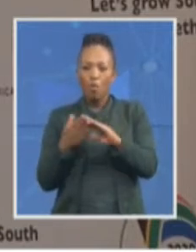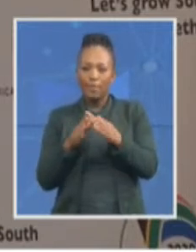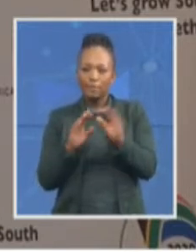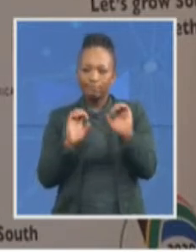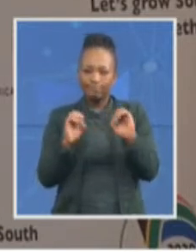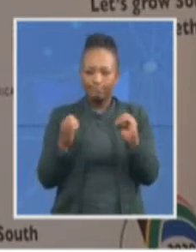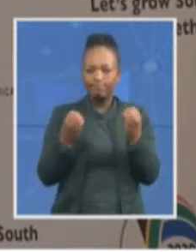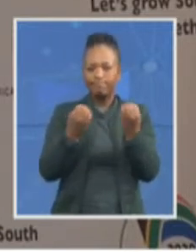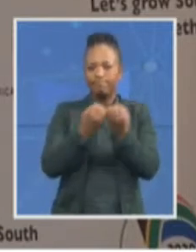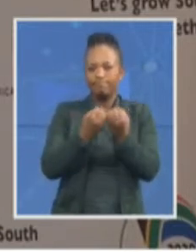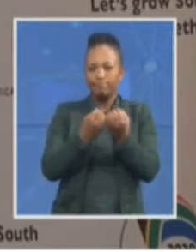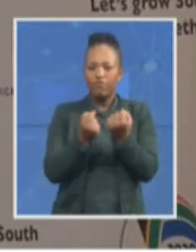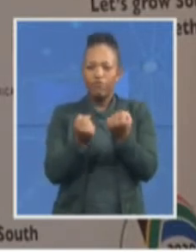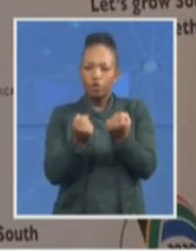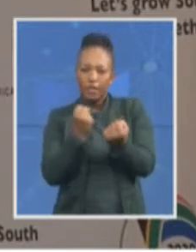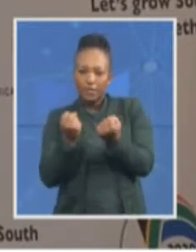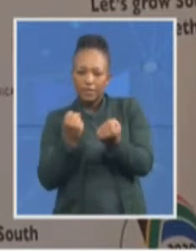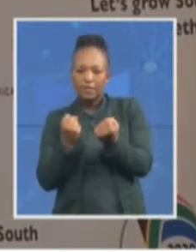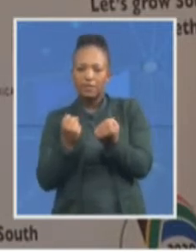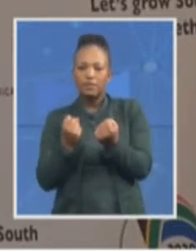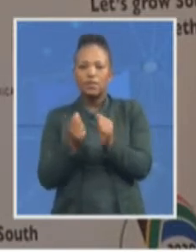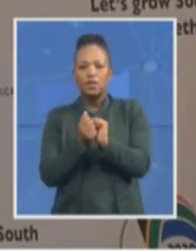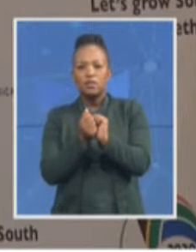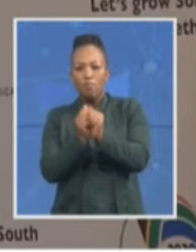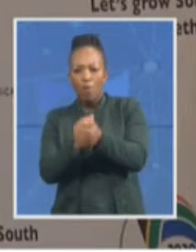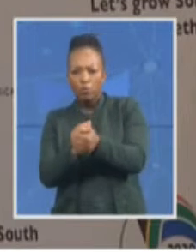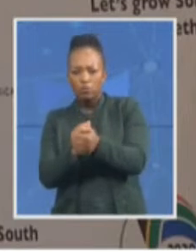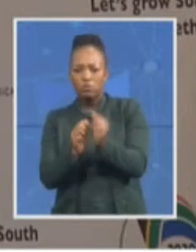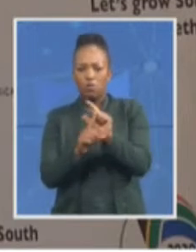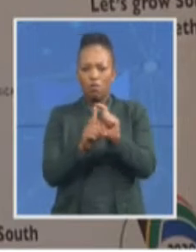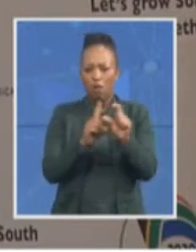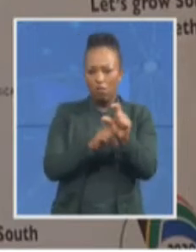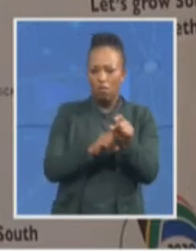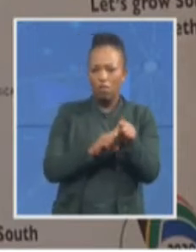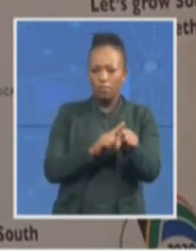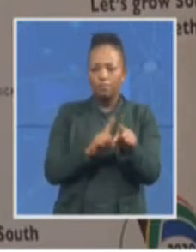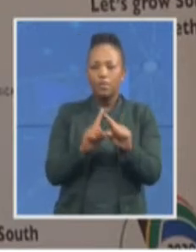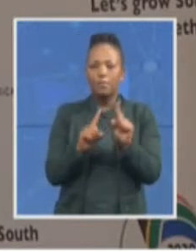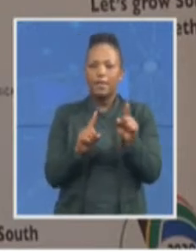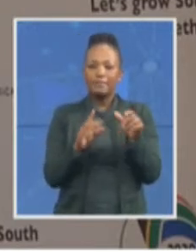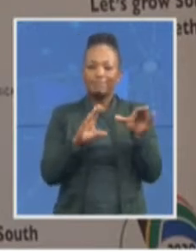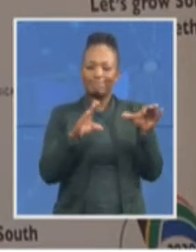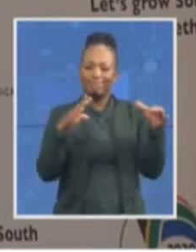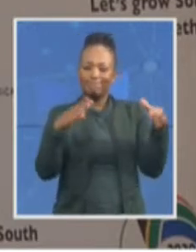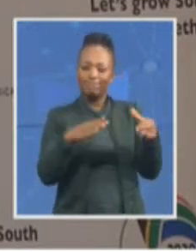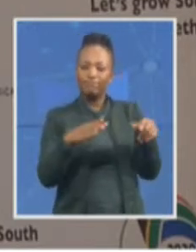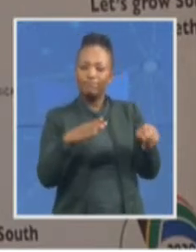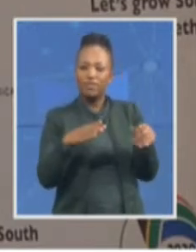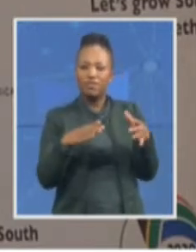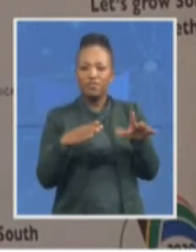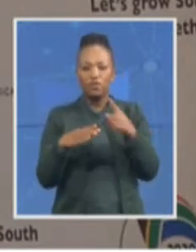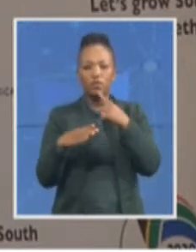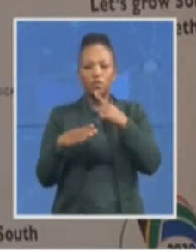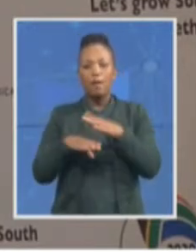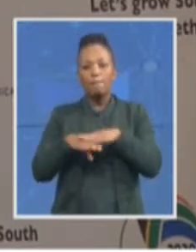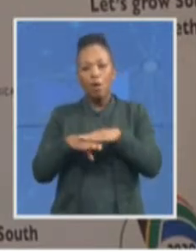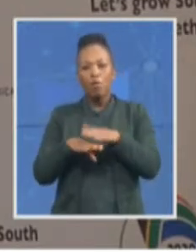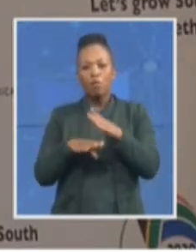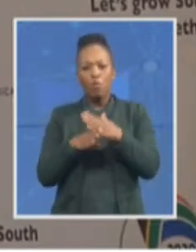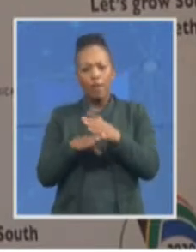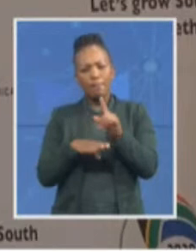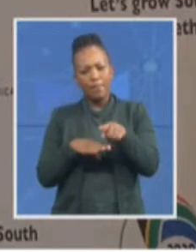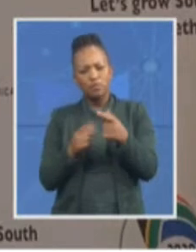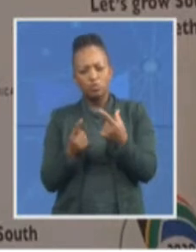sport and culture. However, Cabinet reiterates that more still needs to be done to ensure full and